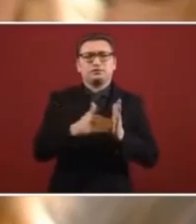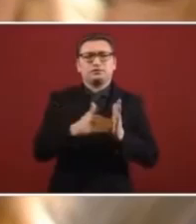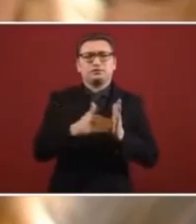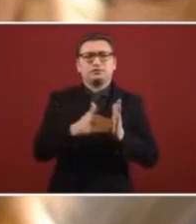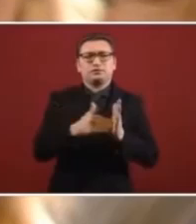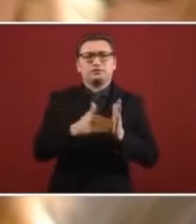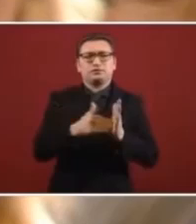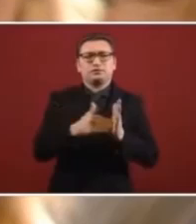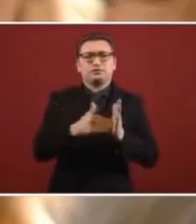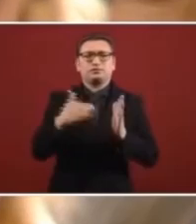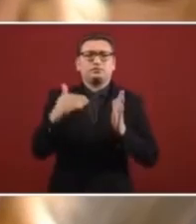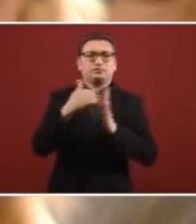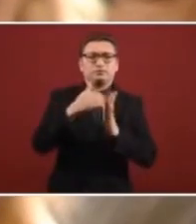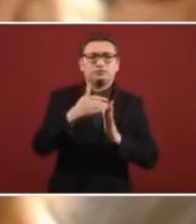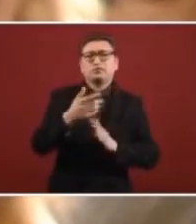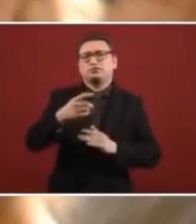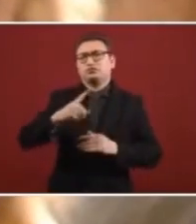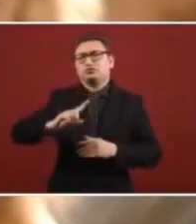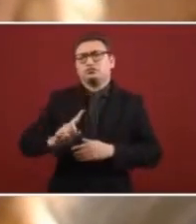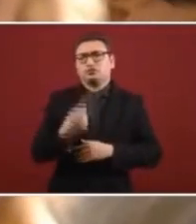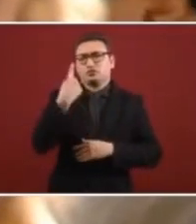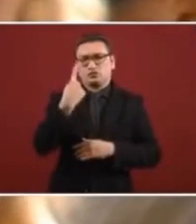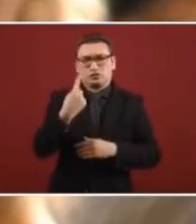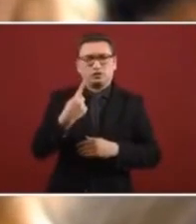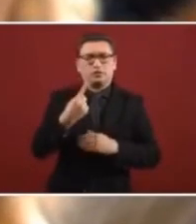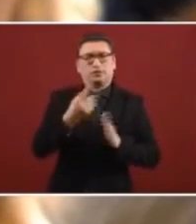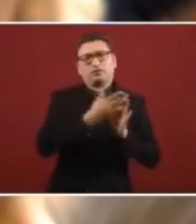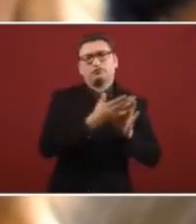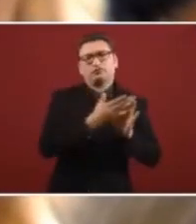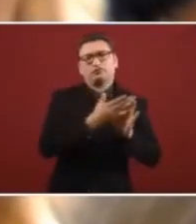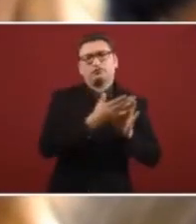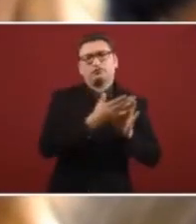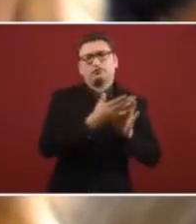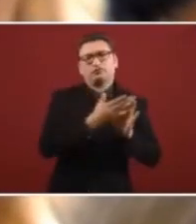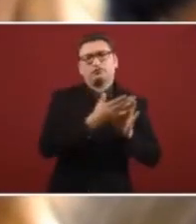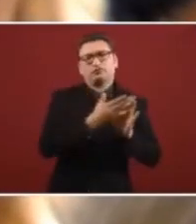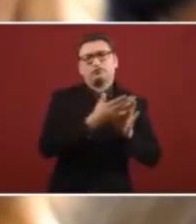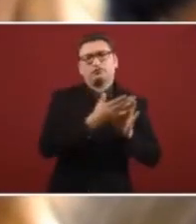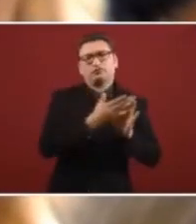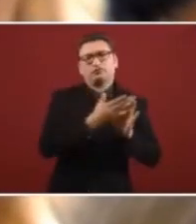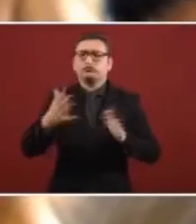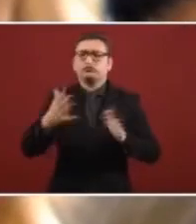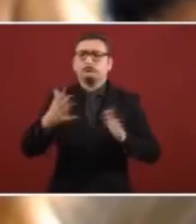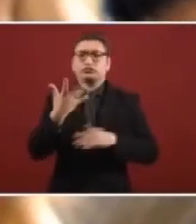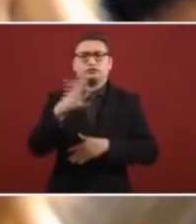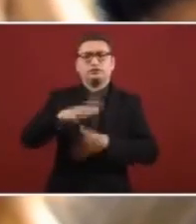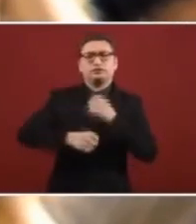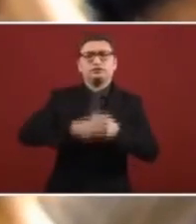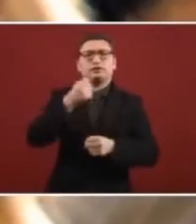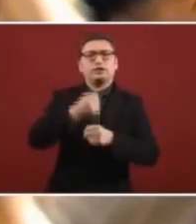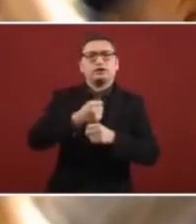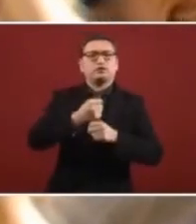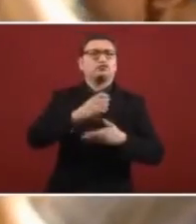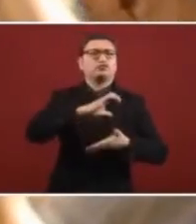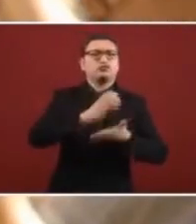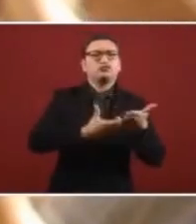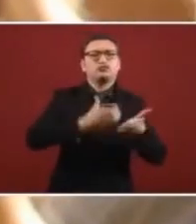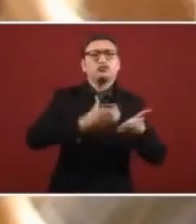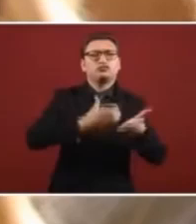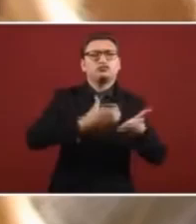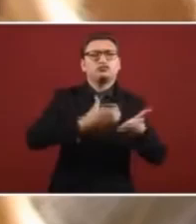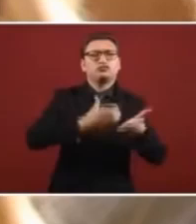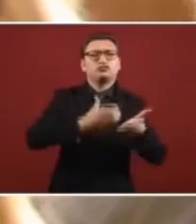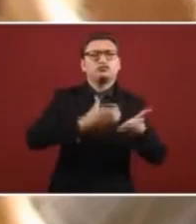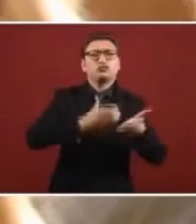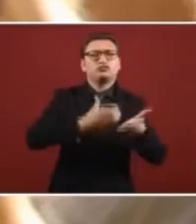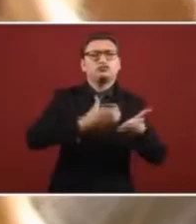$6,000 million a lo largo de 10 años over 10 years, mediante contratos a and